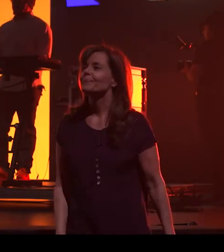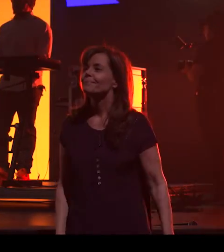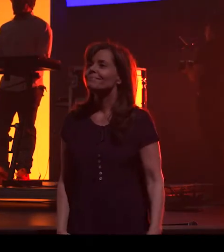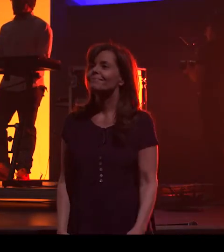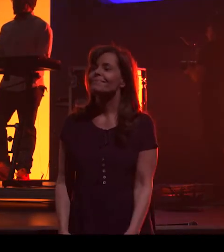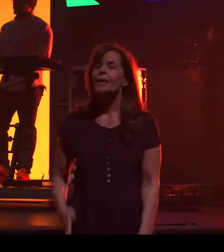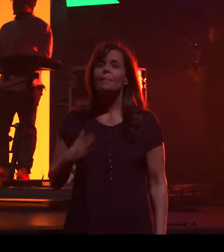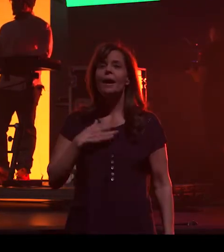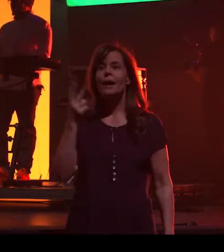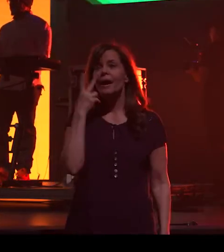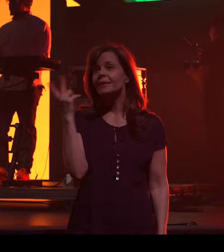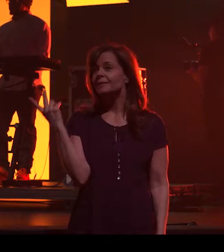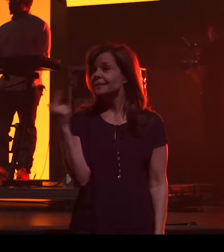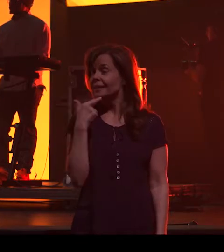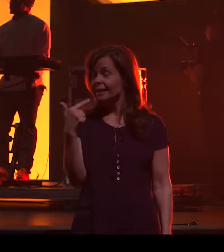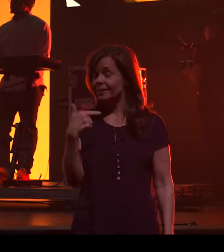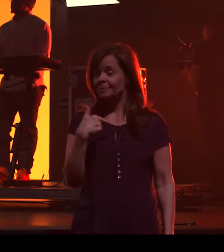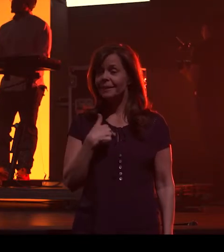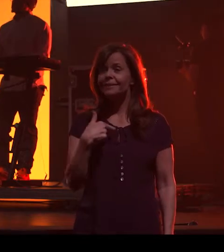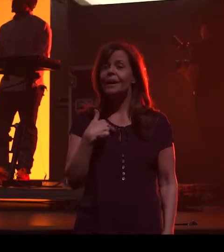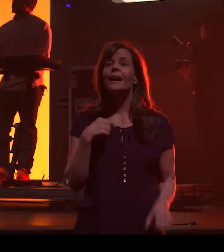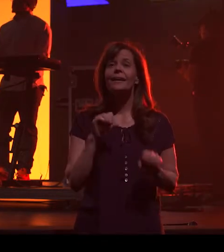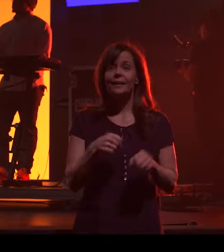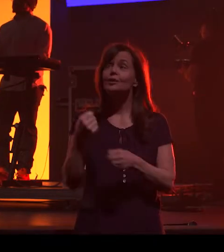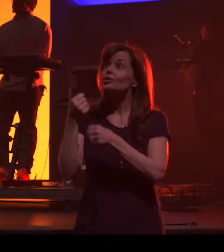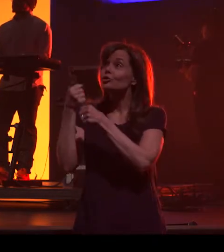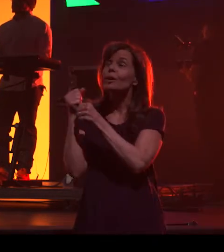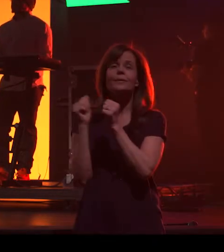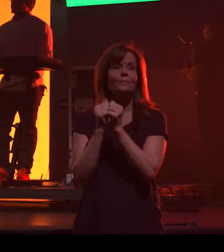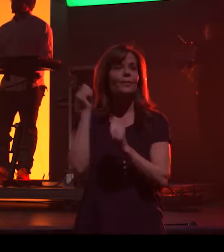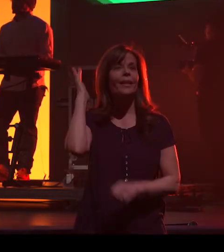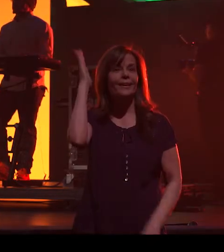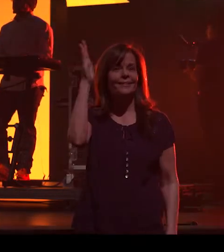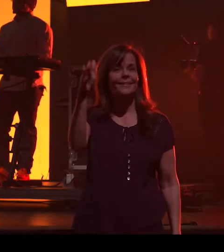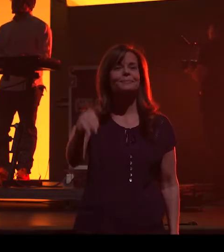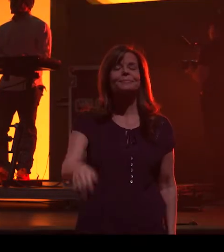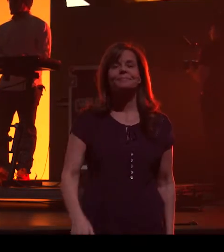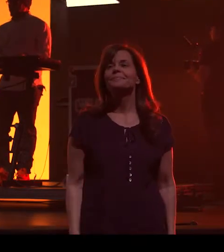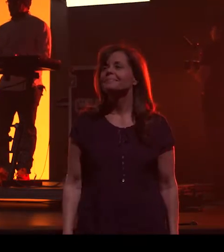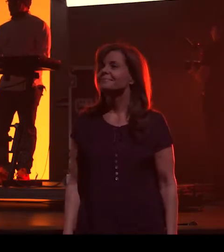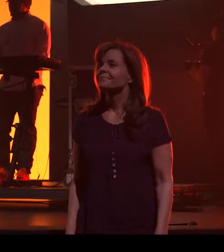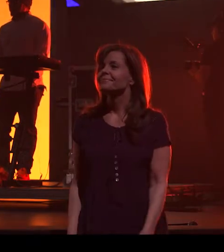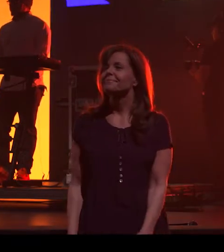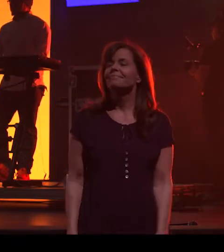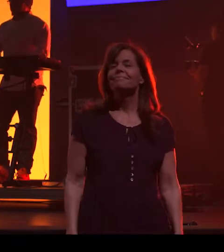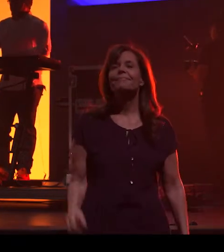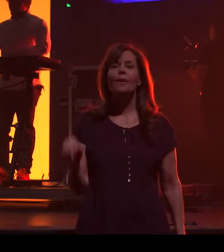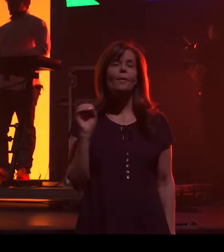Yeah, my heart's eye says I can trust him with what they.